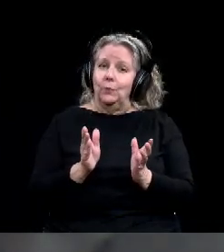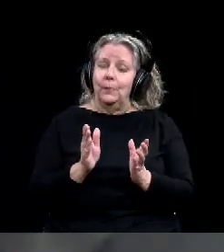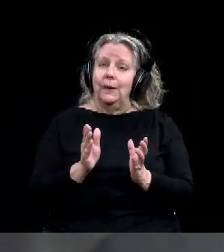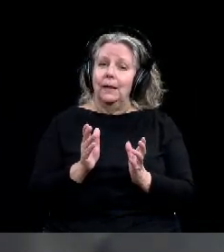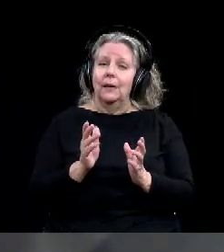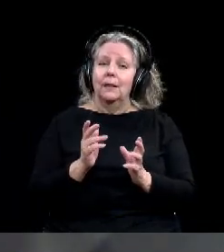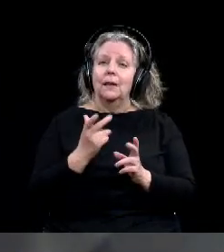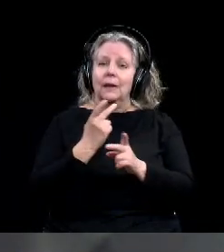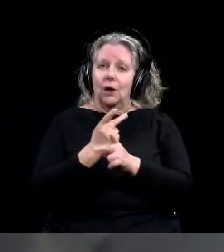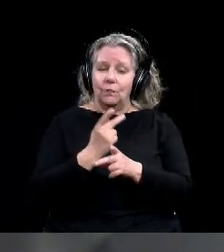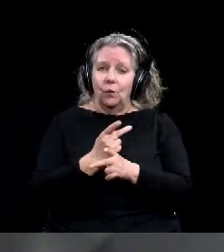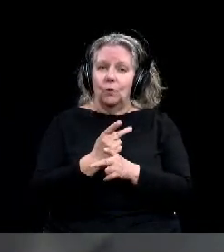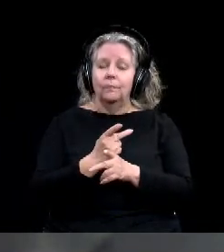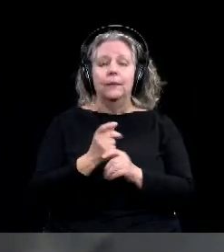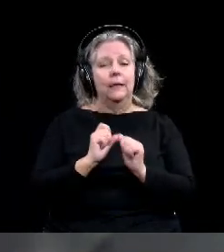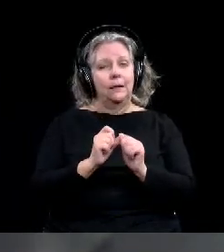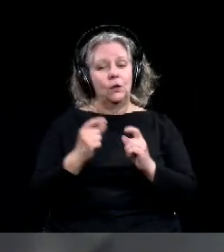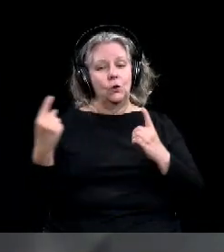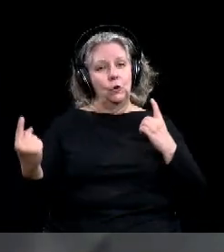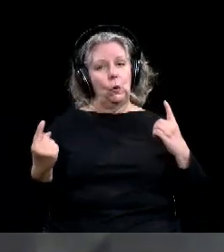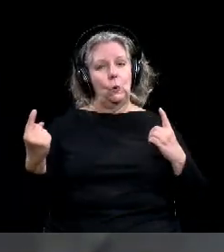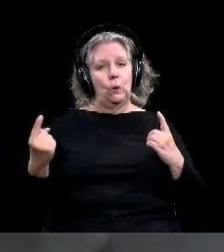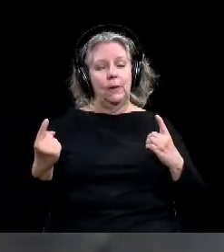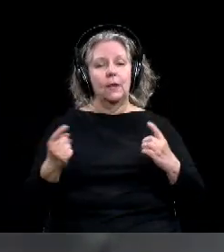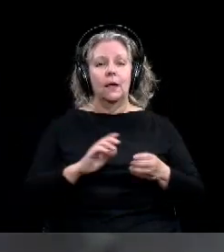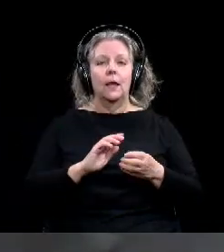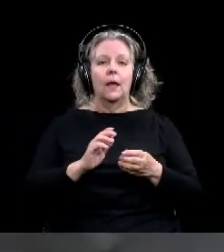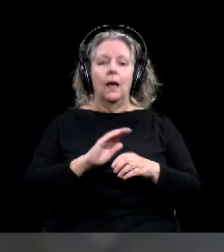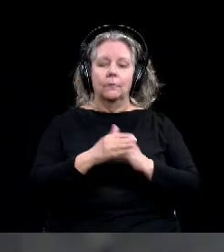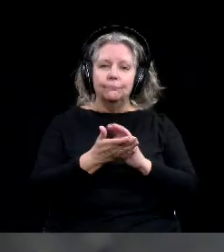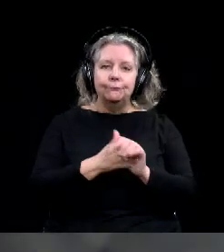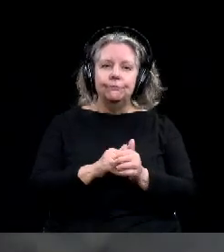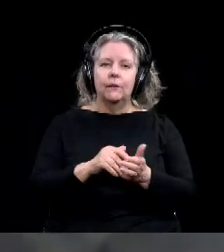hygiene, and also your masking.